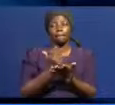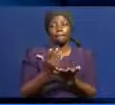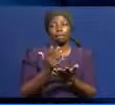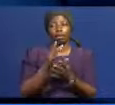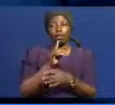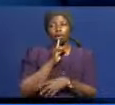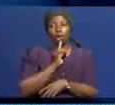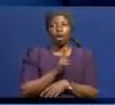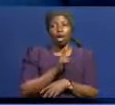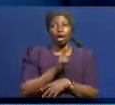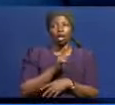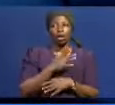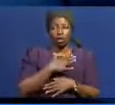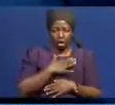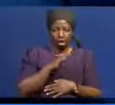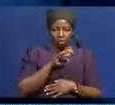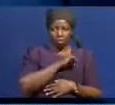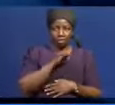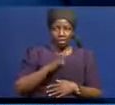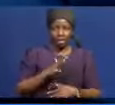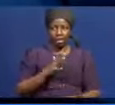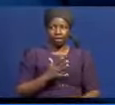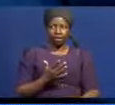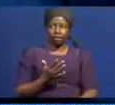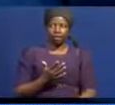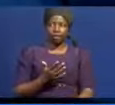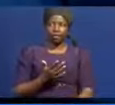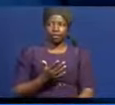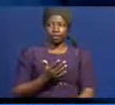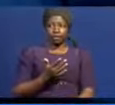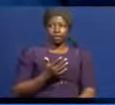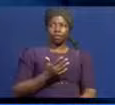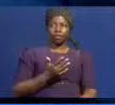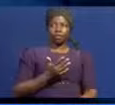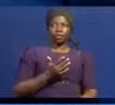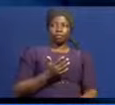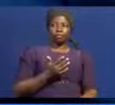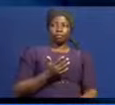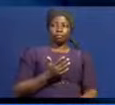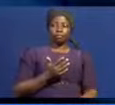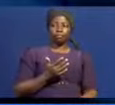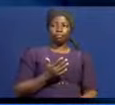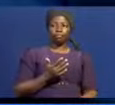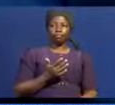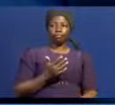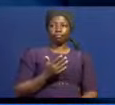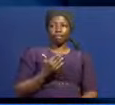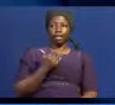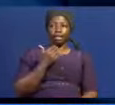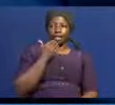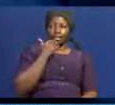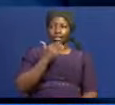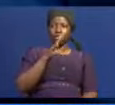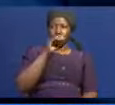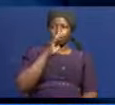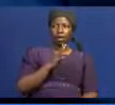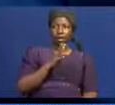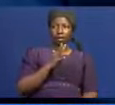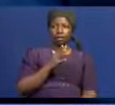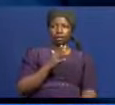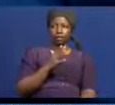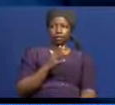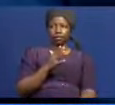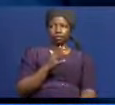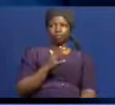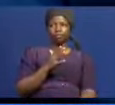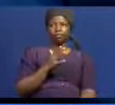Honorable senators, Senator Methu, you are heard in silence. Senator Fernandi, you are heard in silence. Thank you, Mr. Extend Speaker. The same treatment to Senator